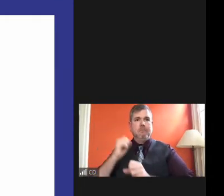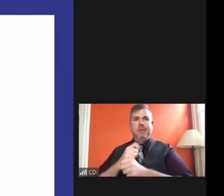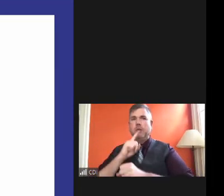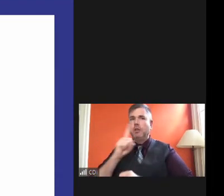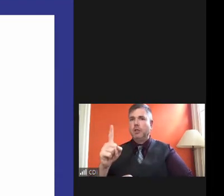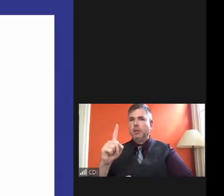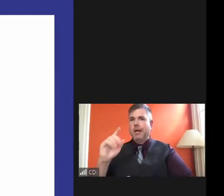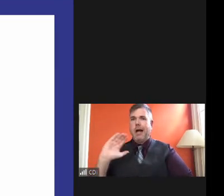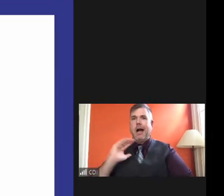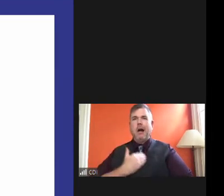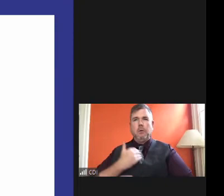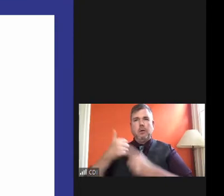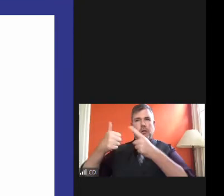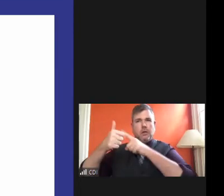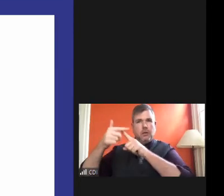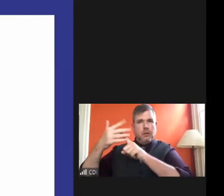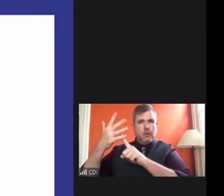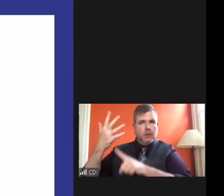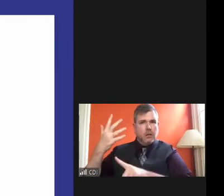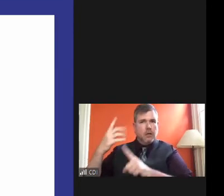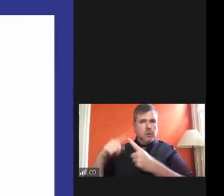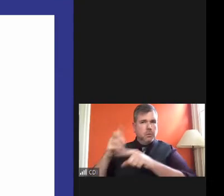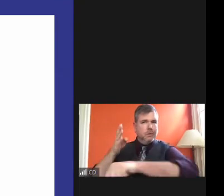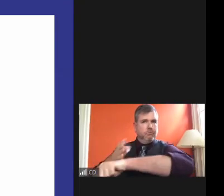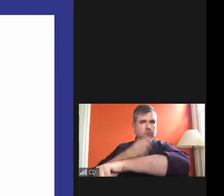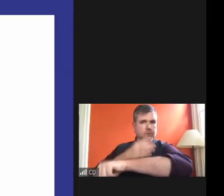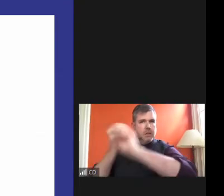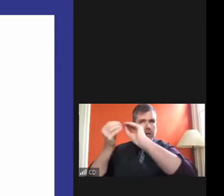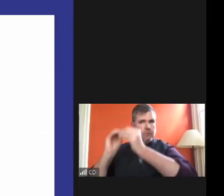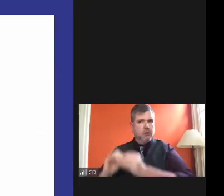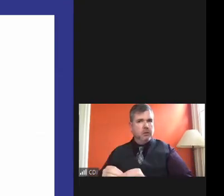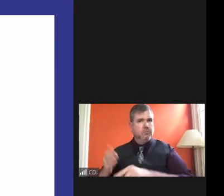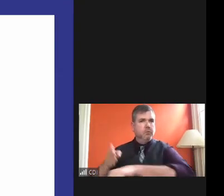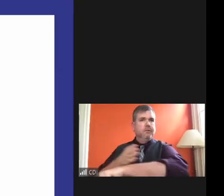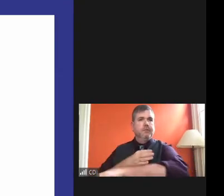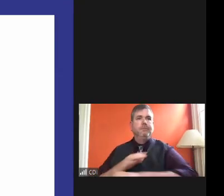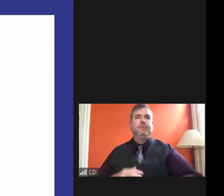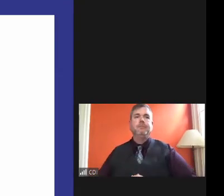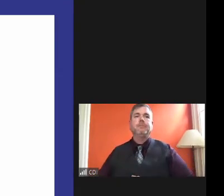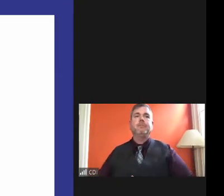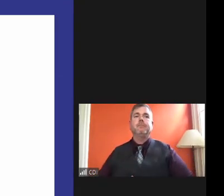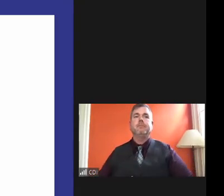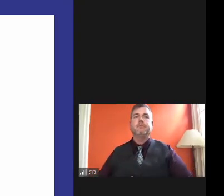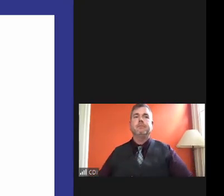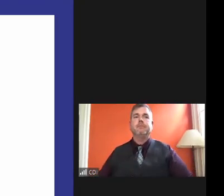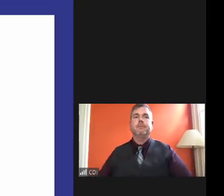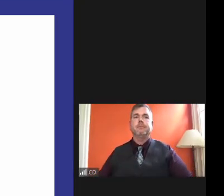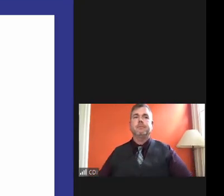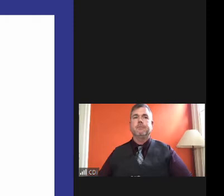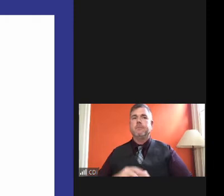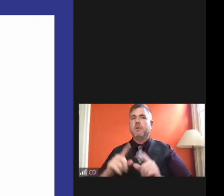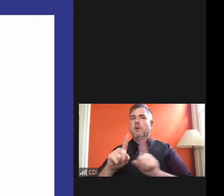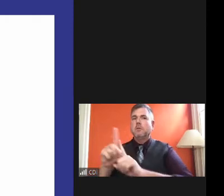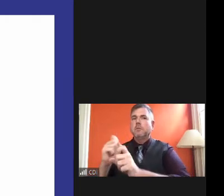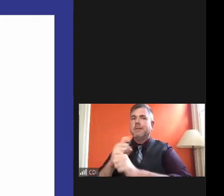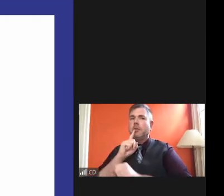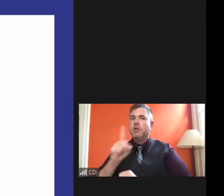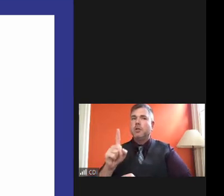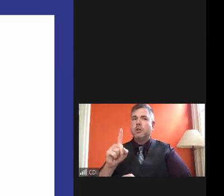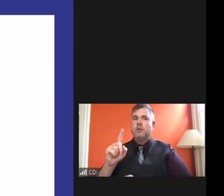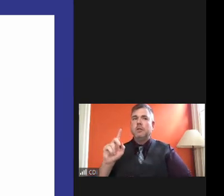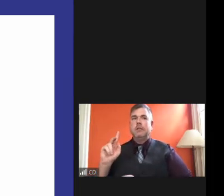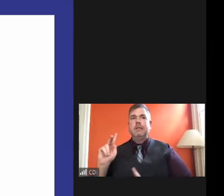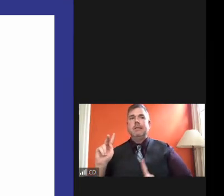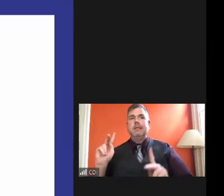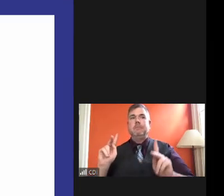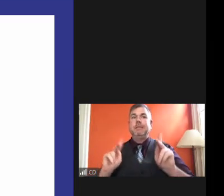message about some of these individual responsibilities that people can take to protect themselves and protect the community. And so